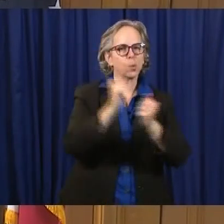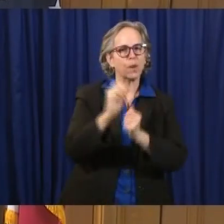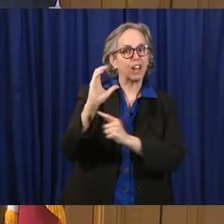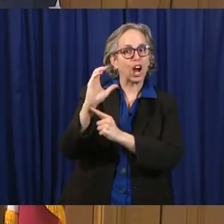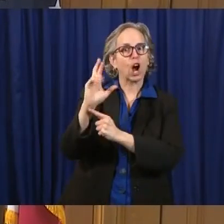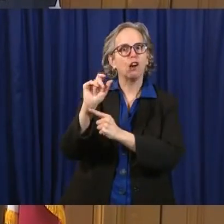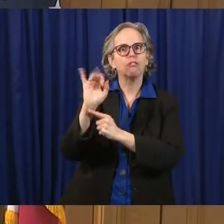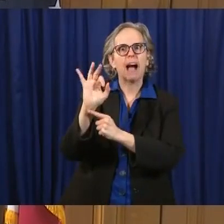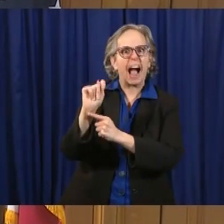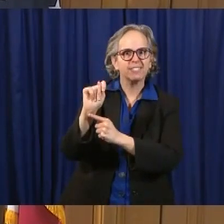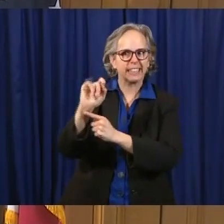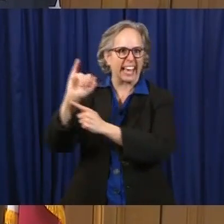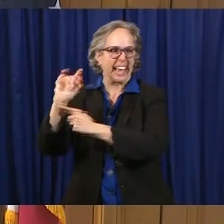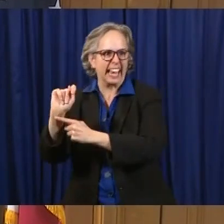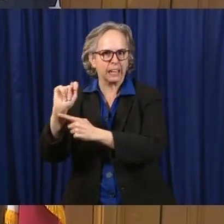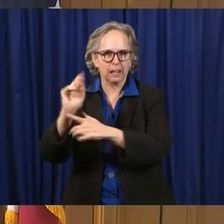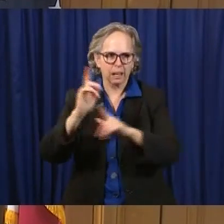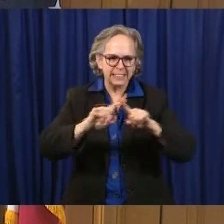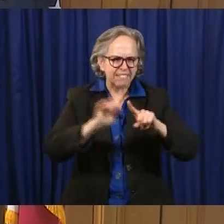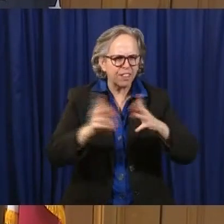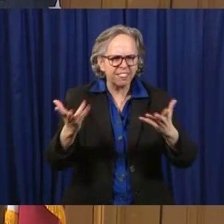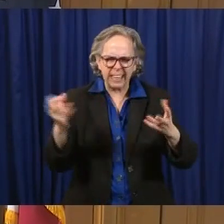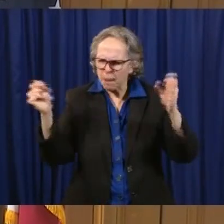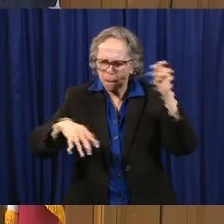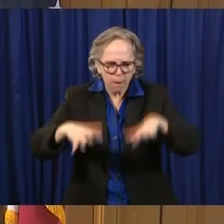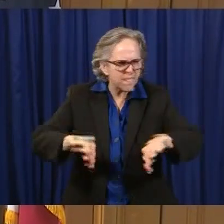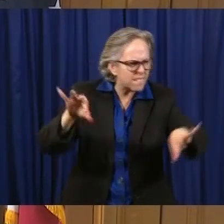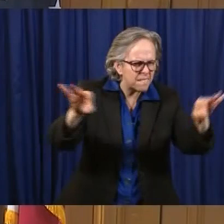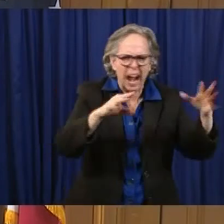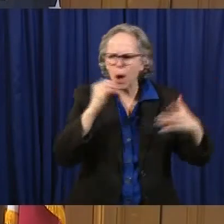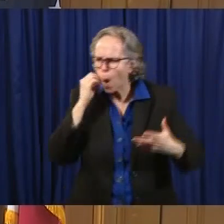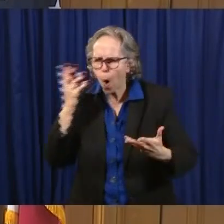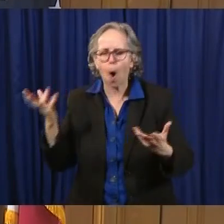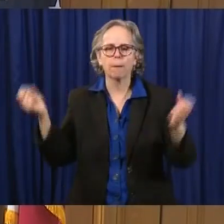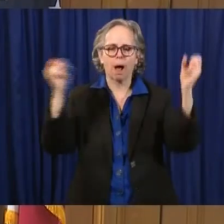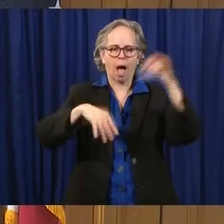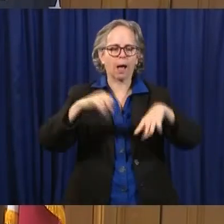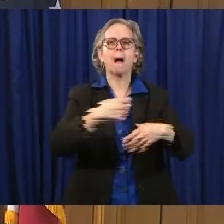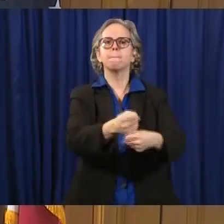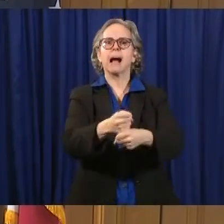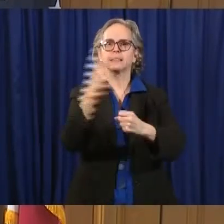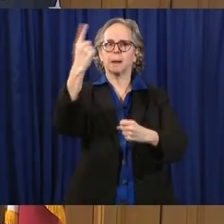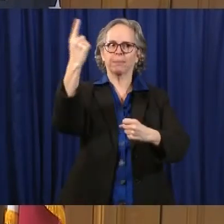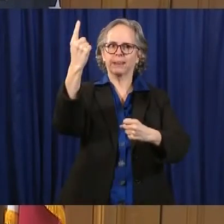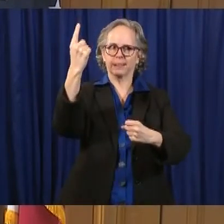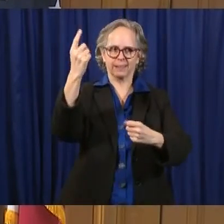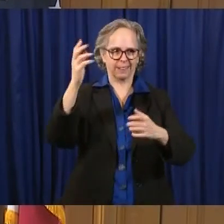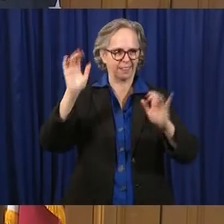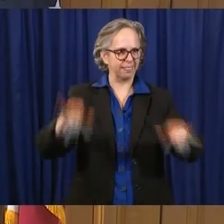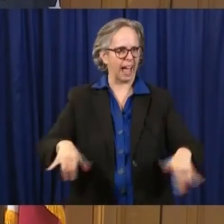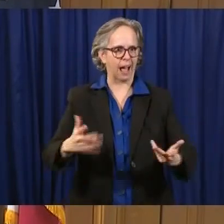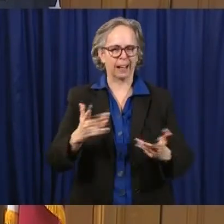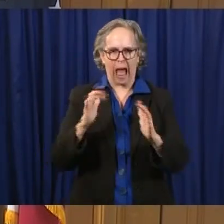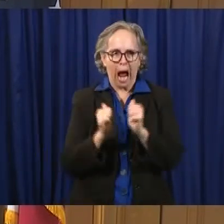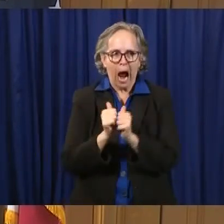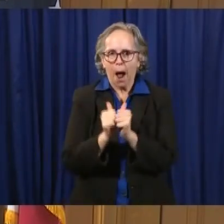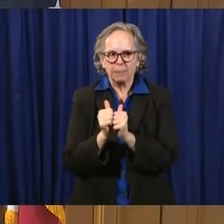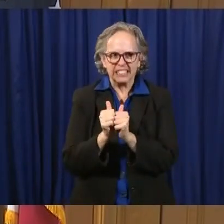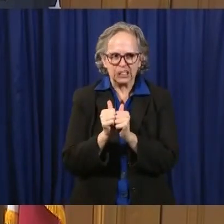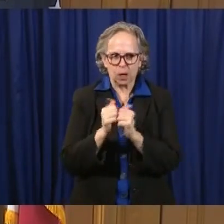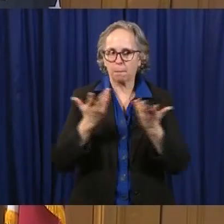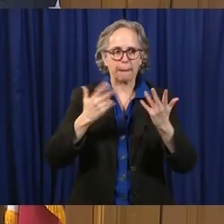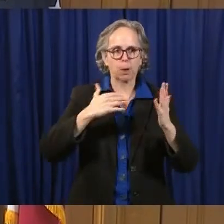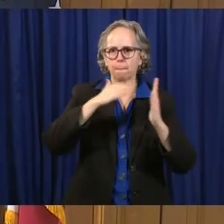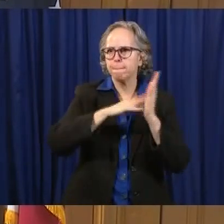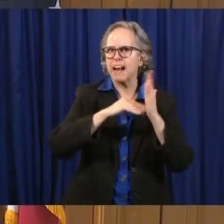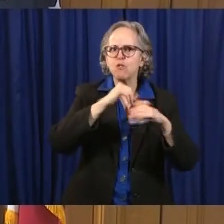These are all things that you can find in your home, and it's kind of a competition, things such as paint, rocks,